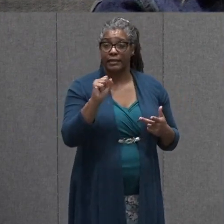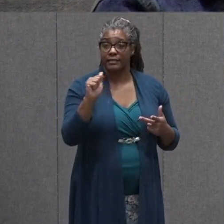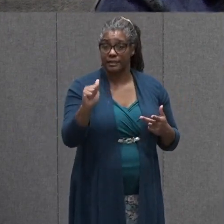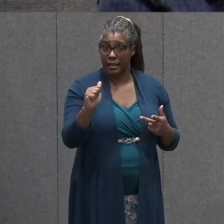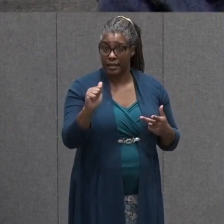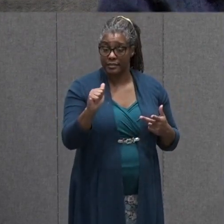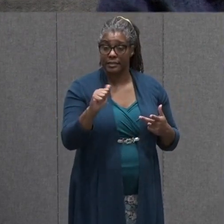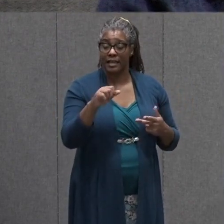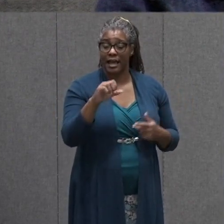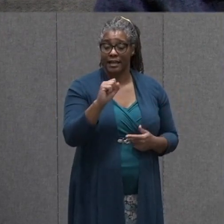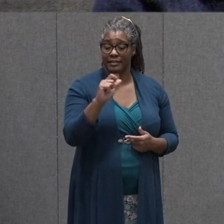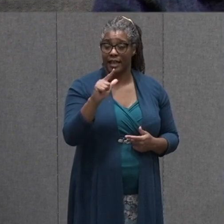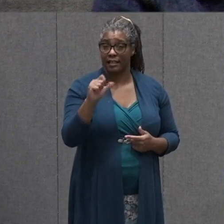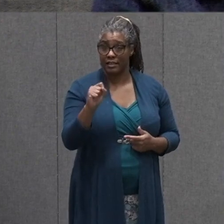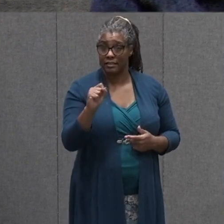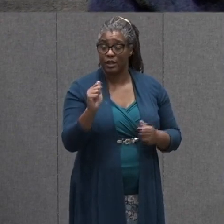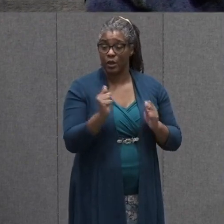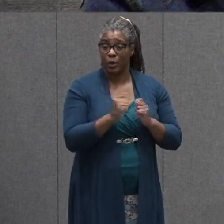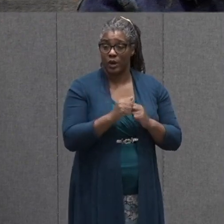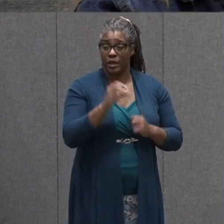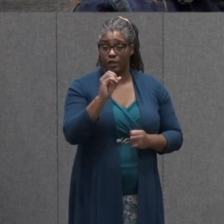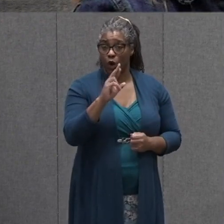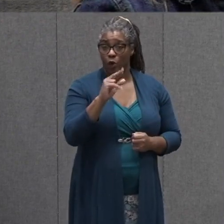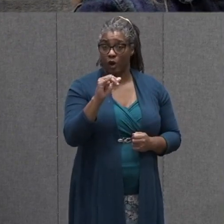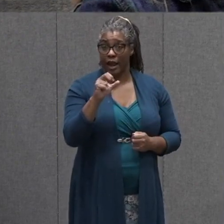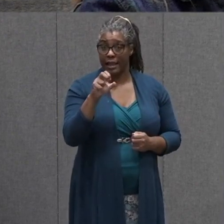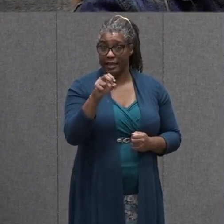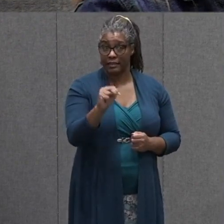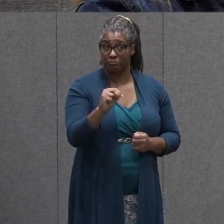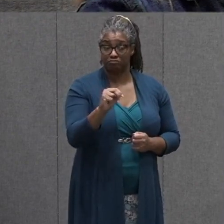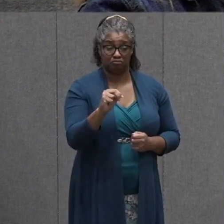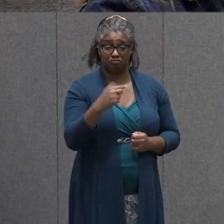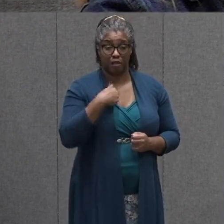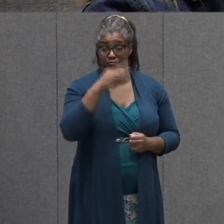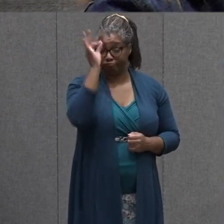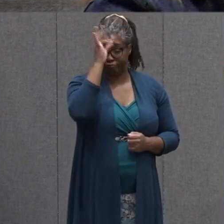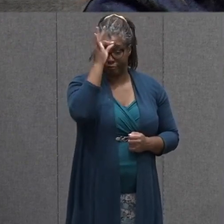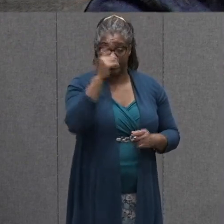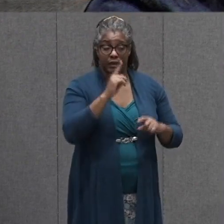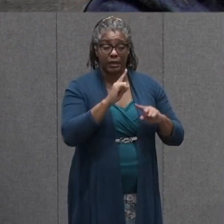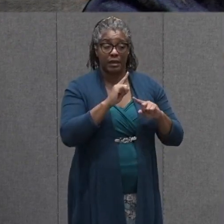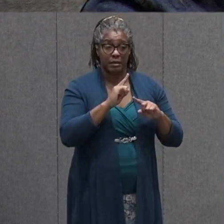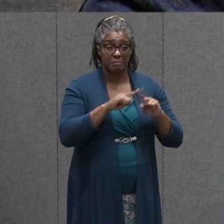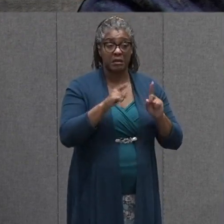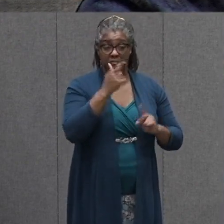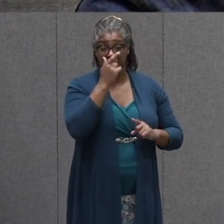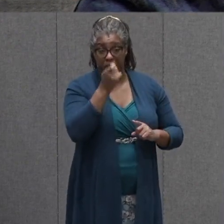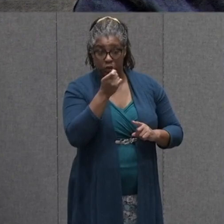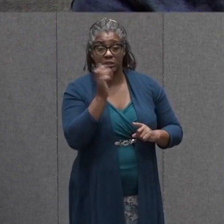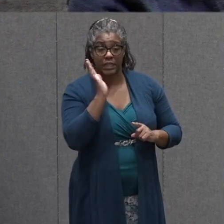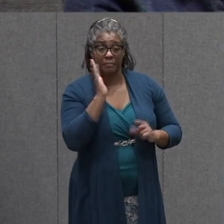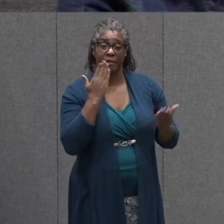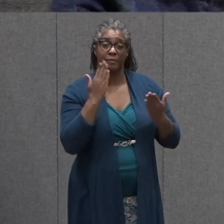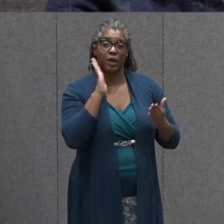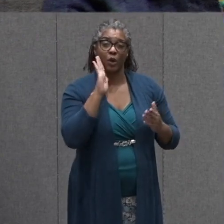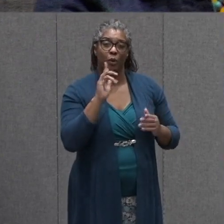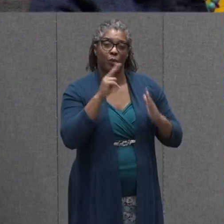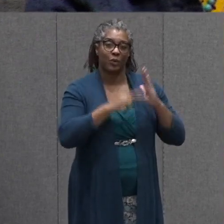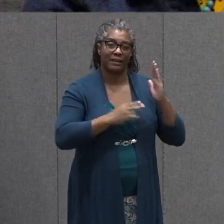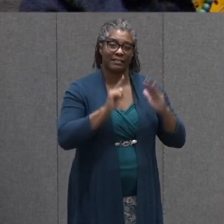And that is to plant some seeds. We're going to see if we can germinate some. So let me show you what I have. I have some